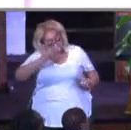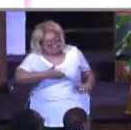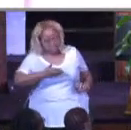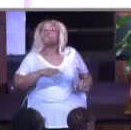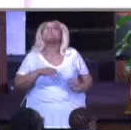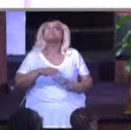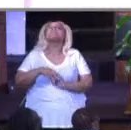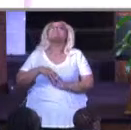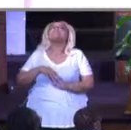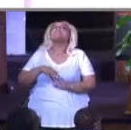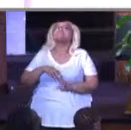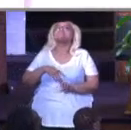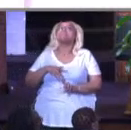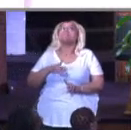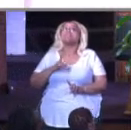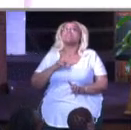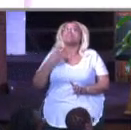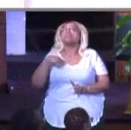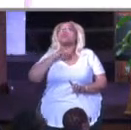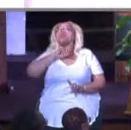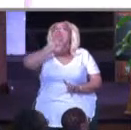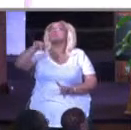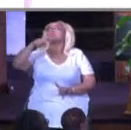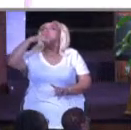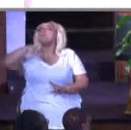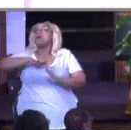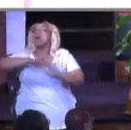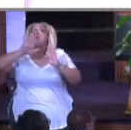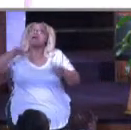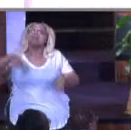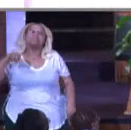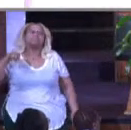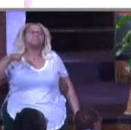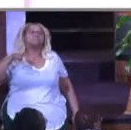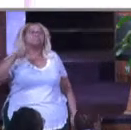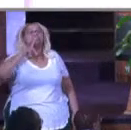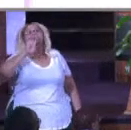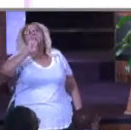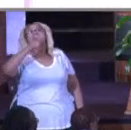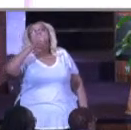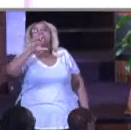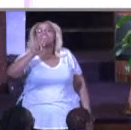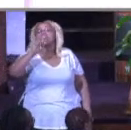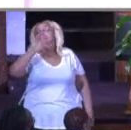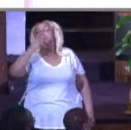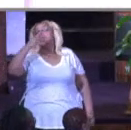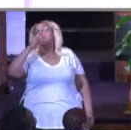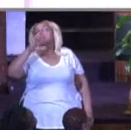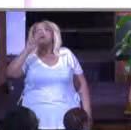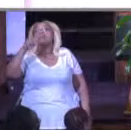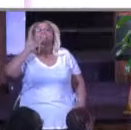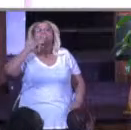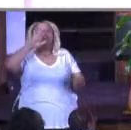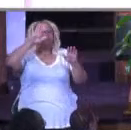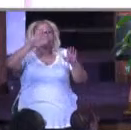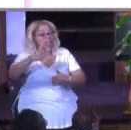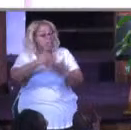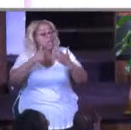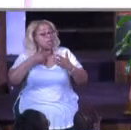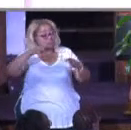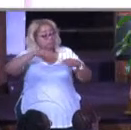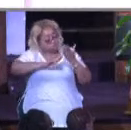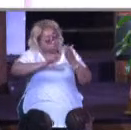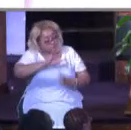there. And then they said, we all went over to this lady's house who is an evangelist and a prophet, and she laid hands on us, and